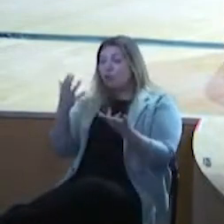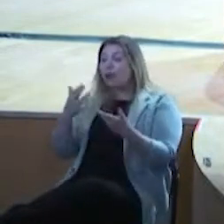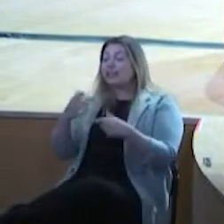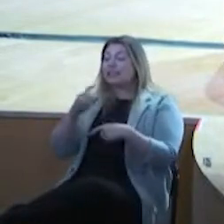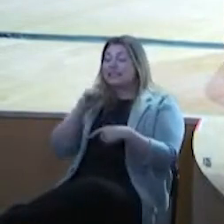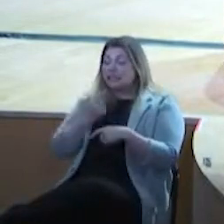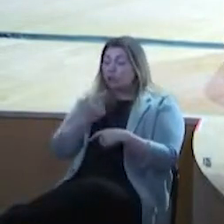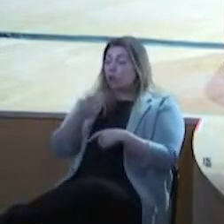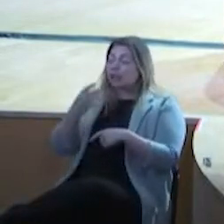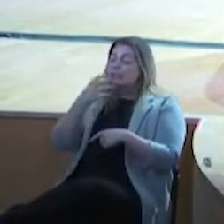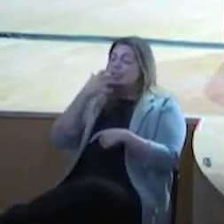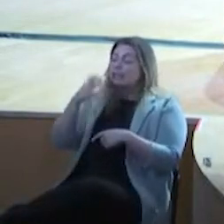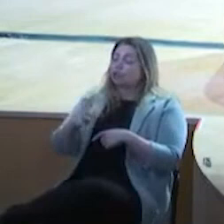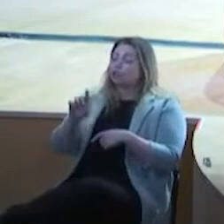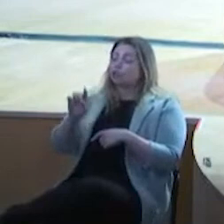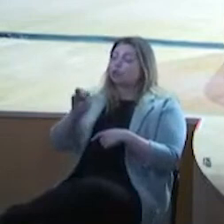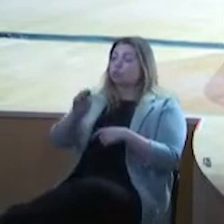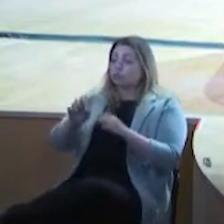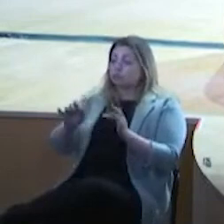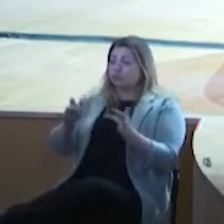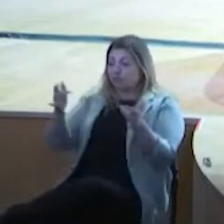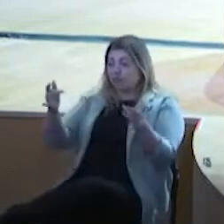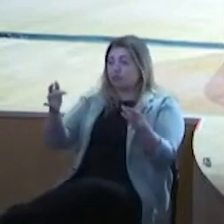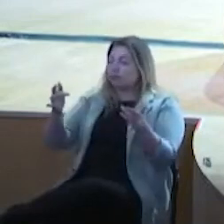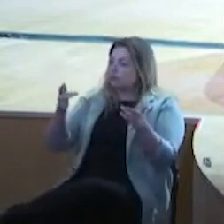a tremendous amount of